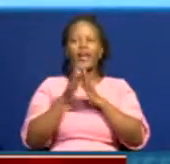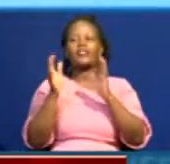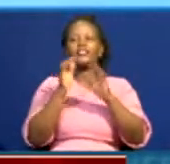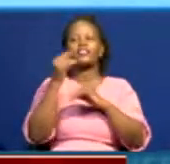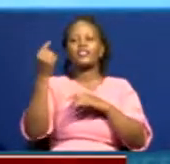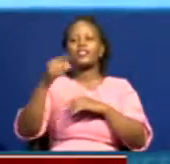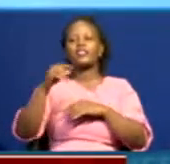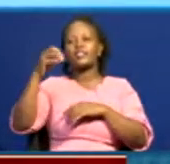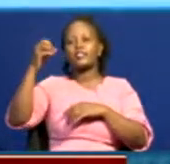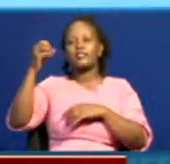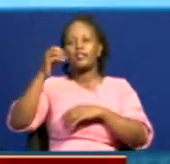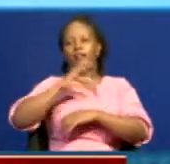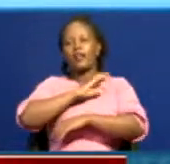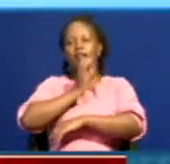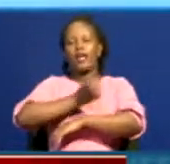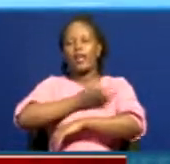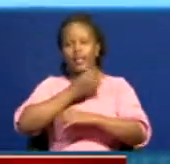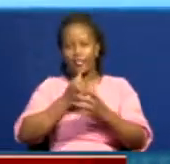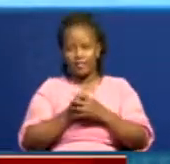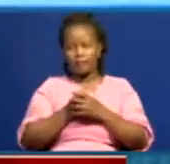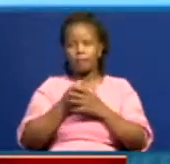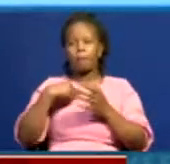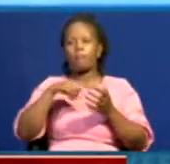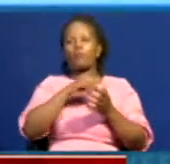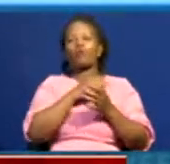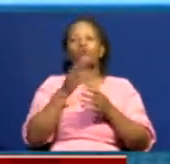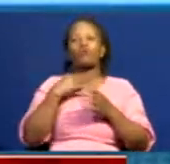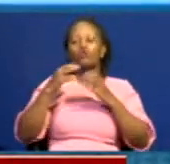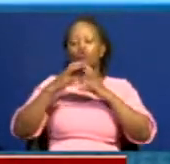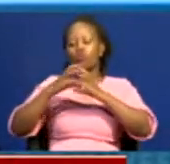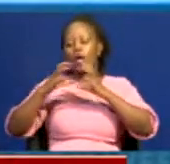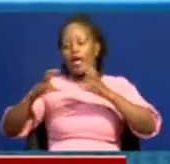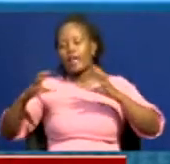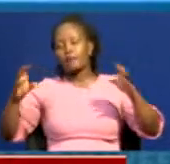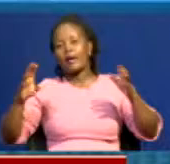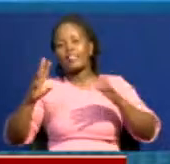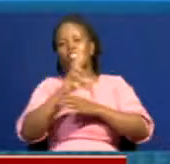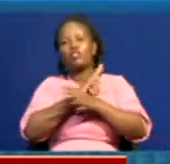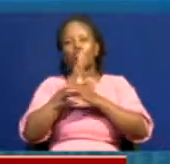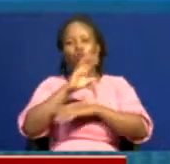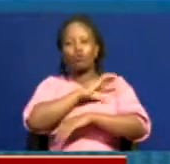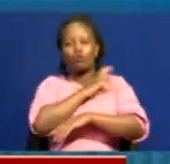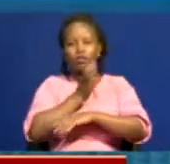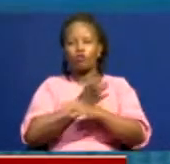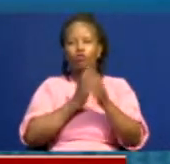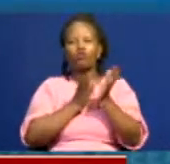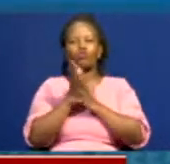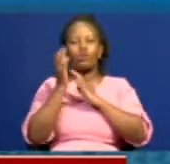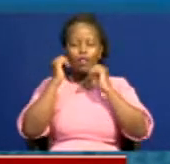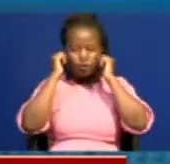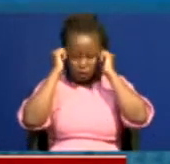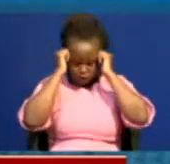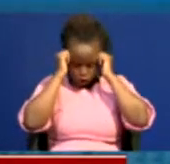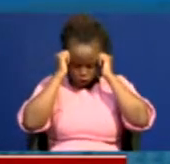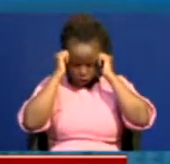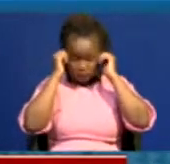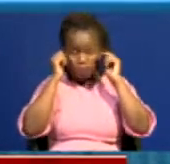also expanding the use of technology into our education. As I